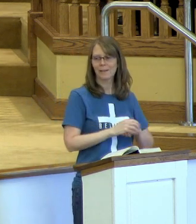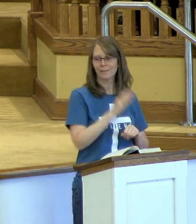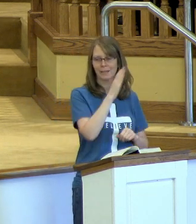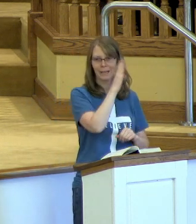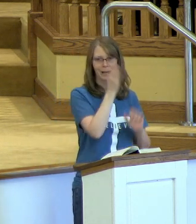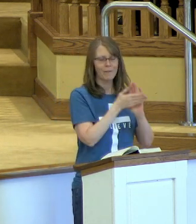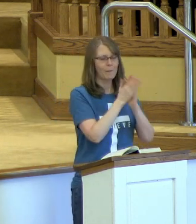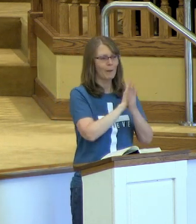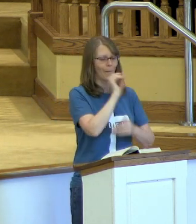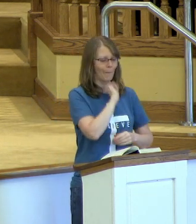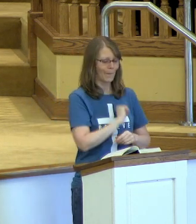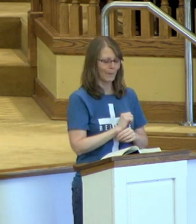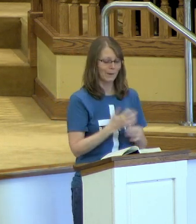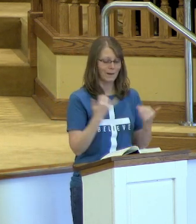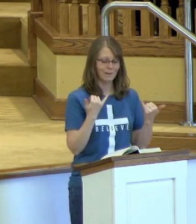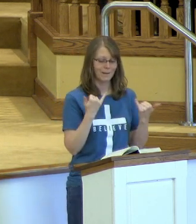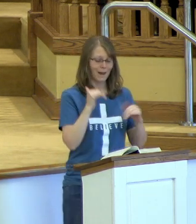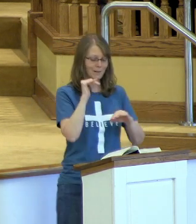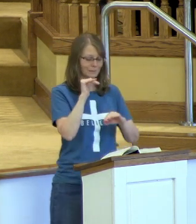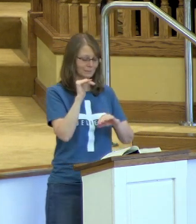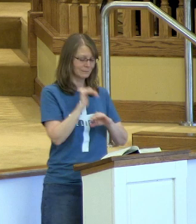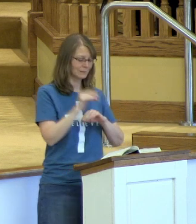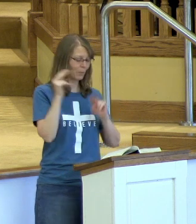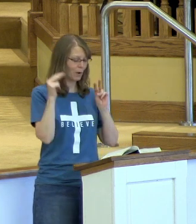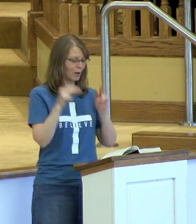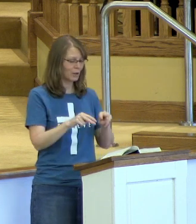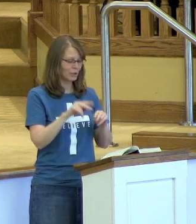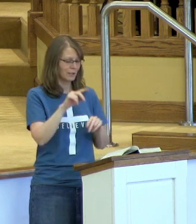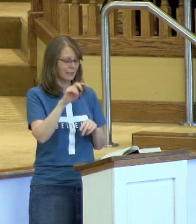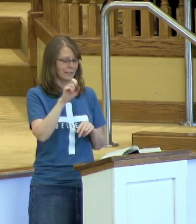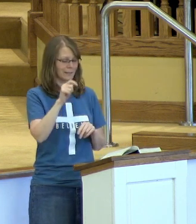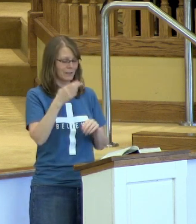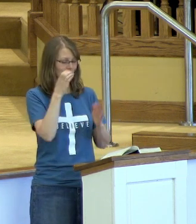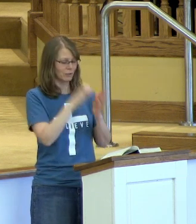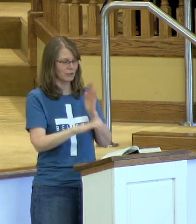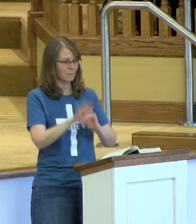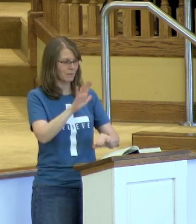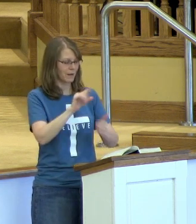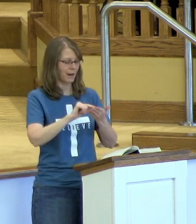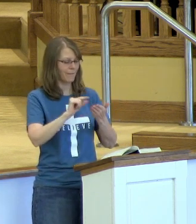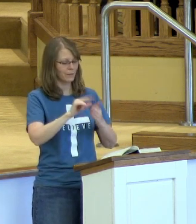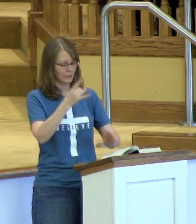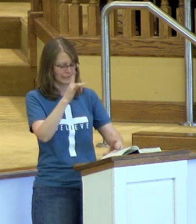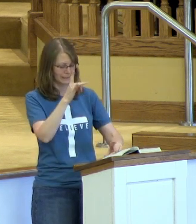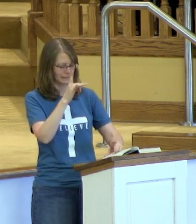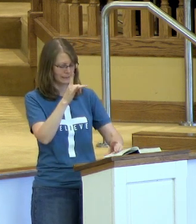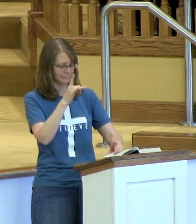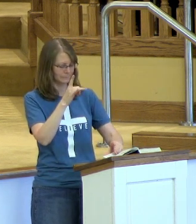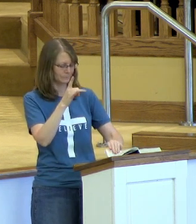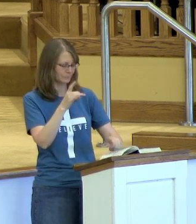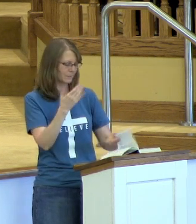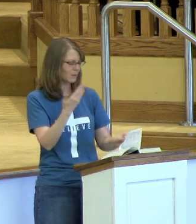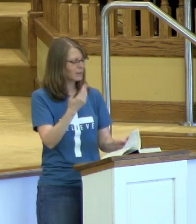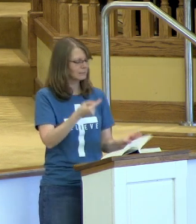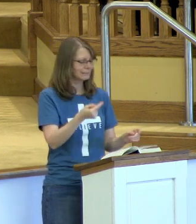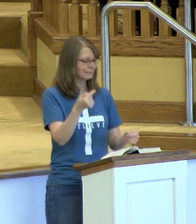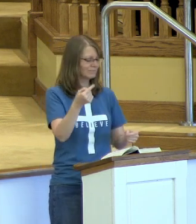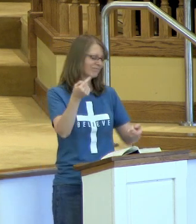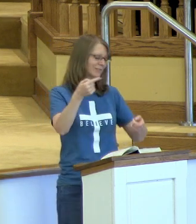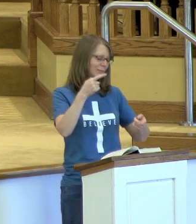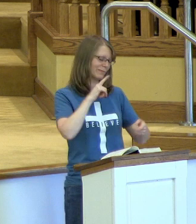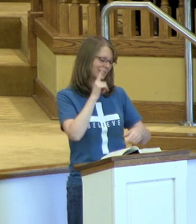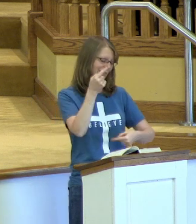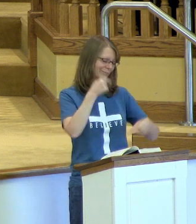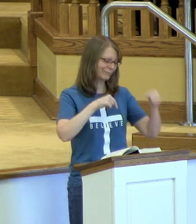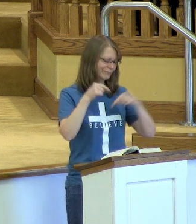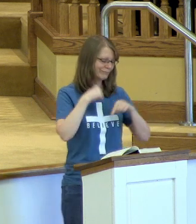gets old. Tonight, let's look at Ephesians chapter 5. Let's look at verse number 18. Verse number 18. Actually, let's go ahead and back up to verse 16. It's all good